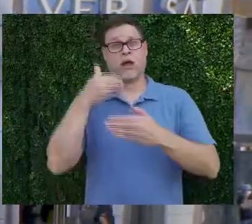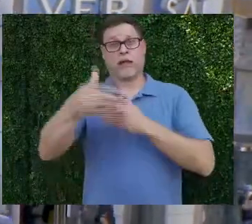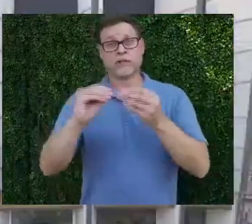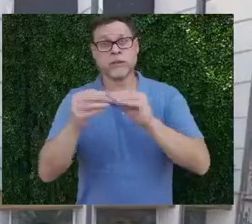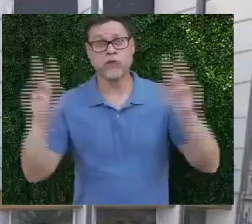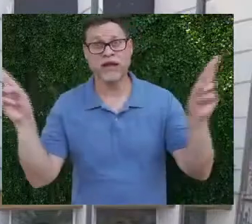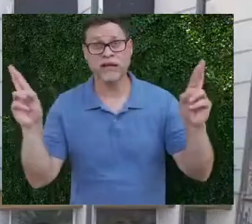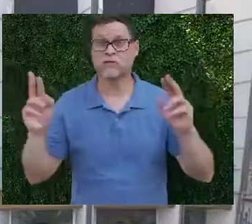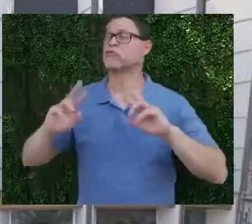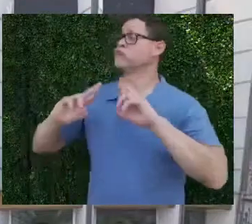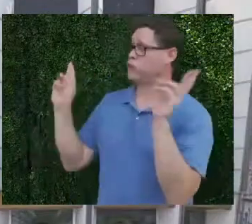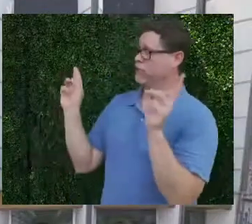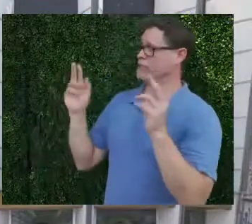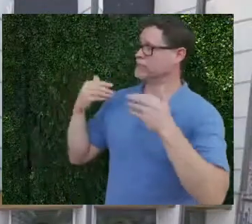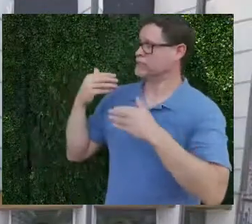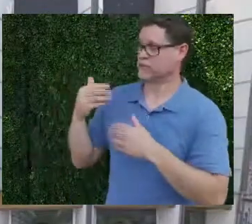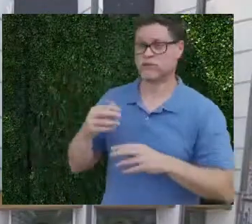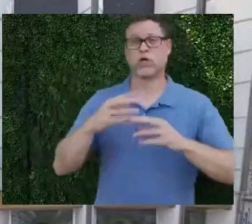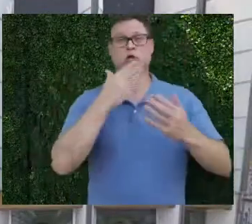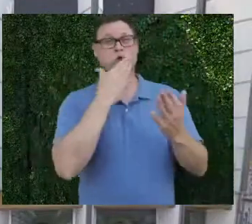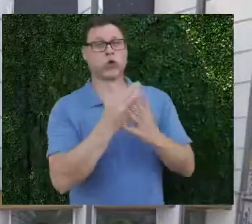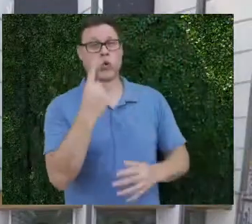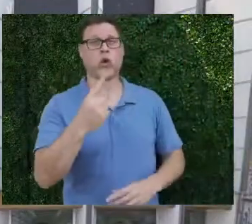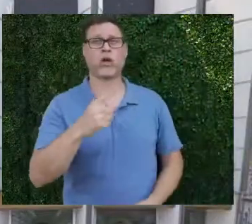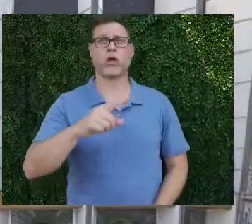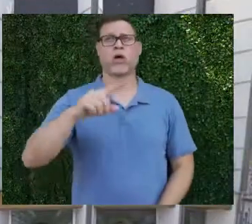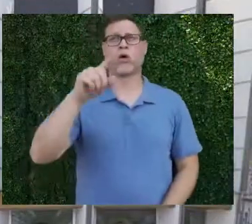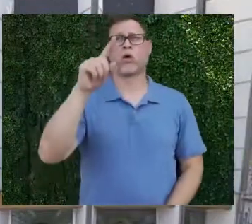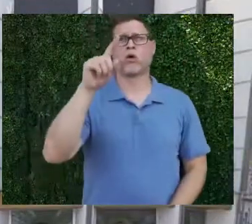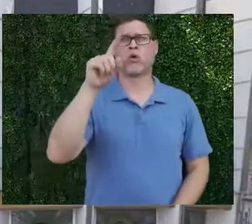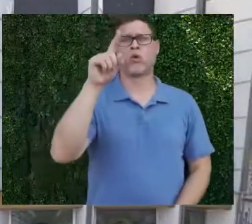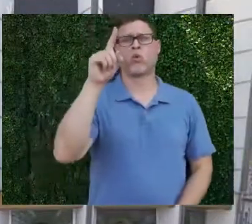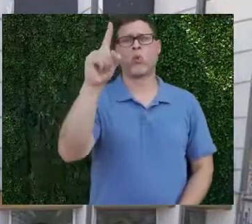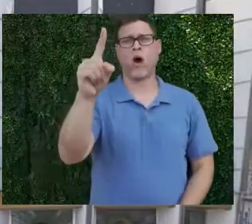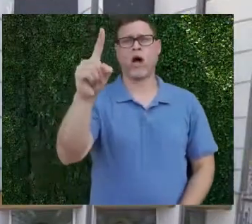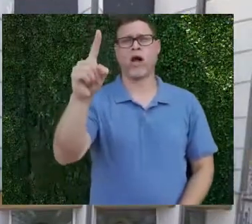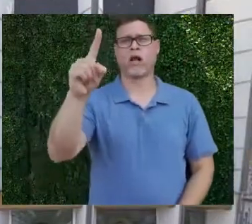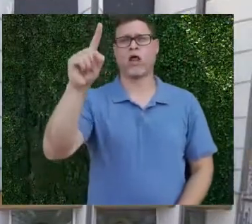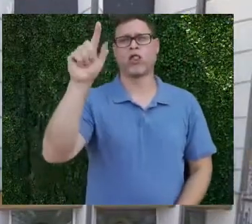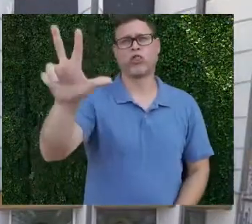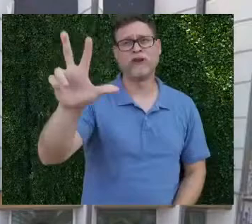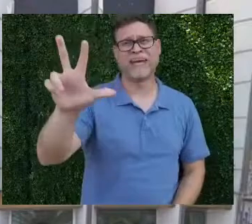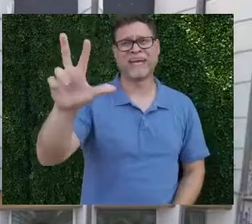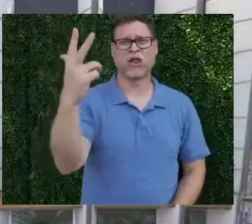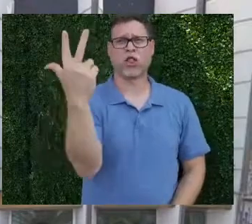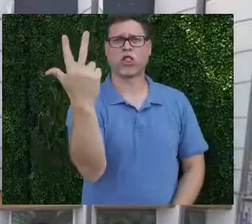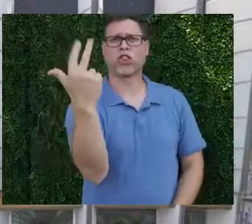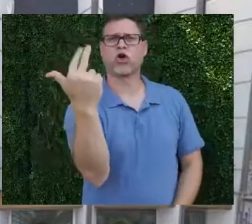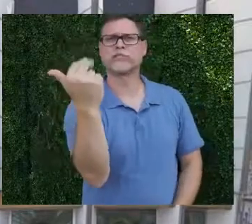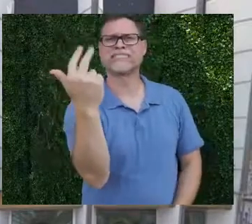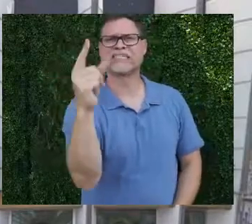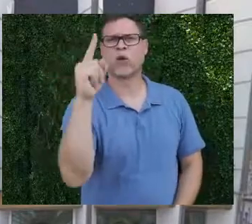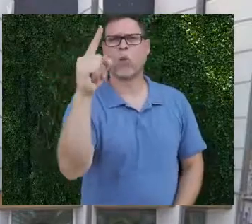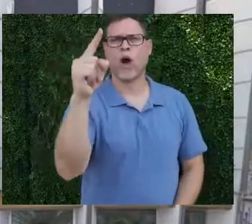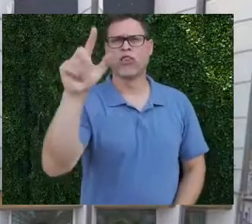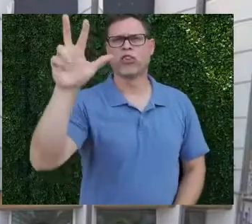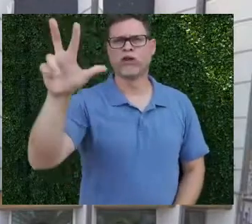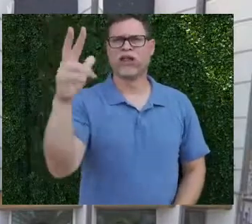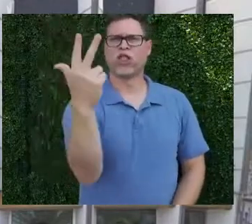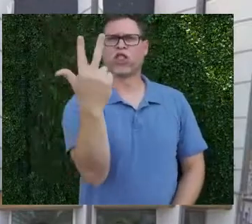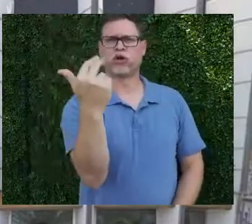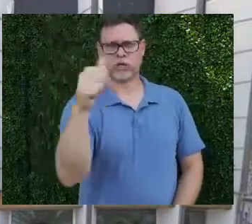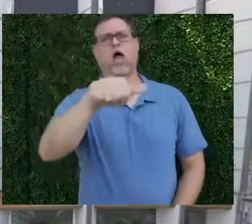I'm ready for the next Ooh, number. it's a good one. It's a real good one. 1-3. The number is 13. 13. Another Los Angeles.